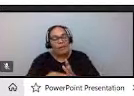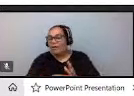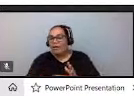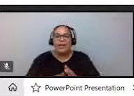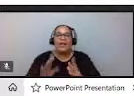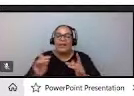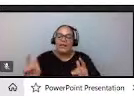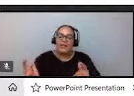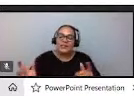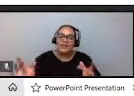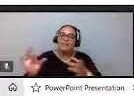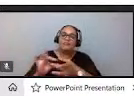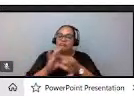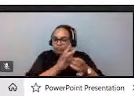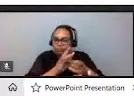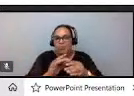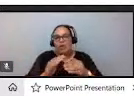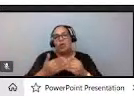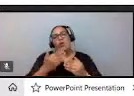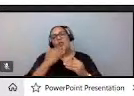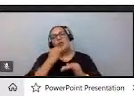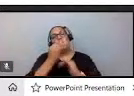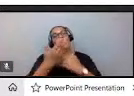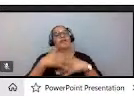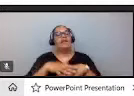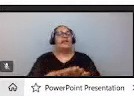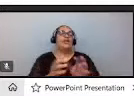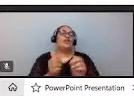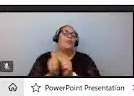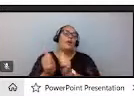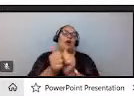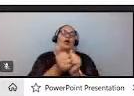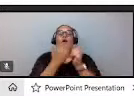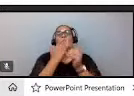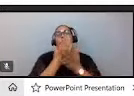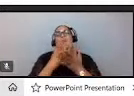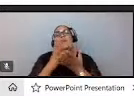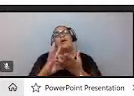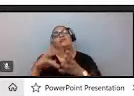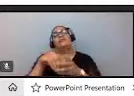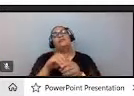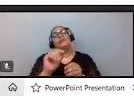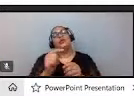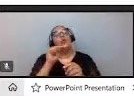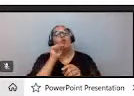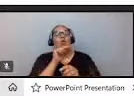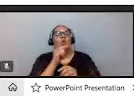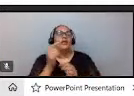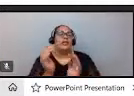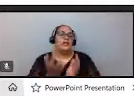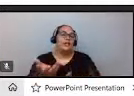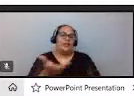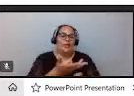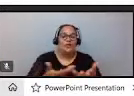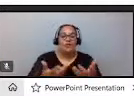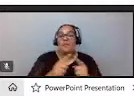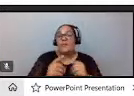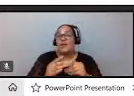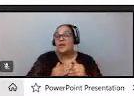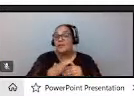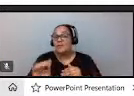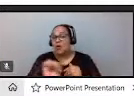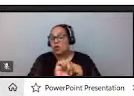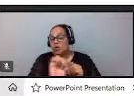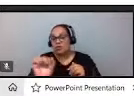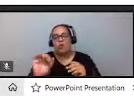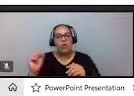a co-created plan with the integrated stakeholders that form part of that courtly engagement and most of these